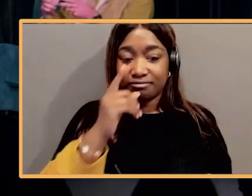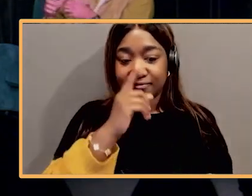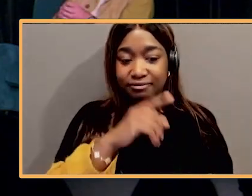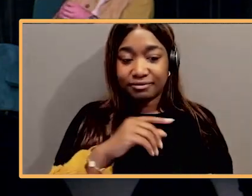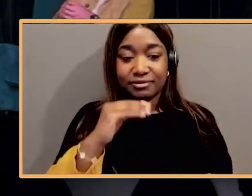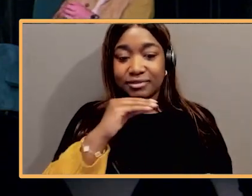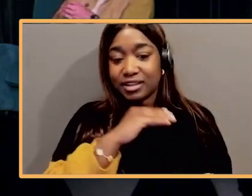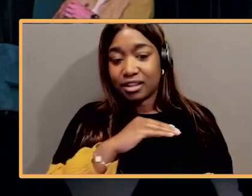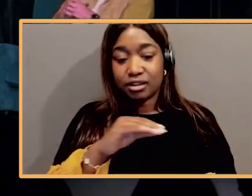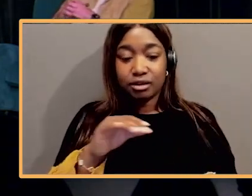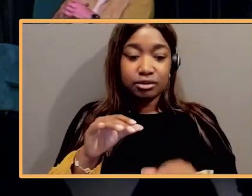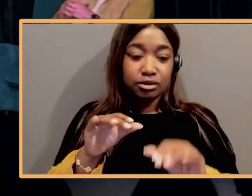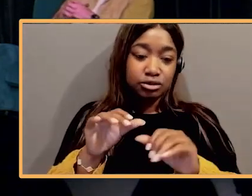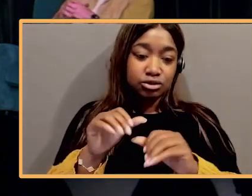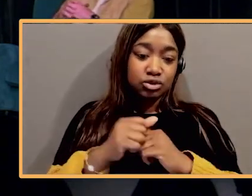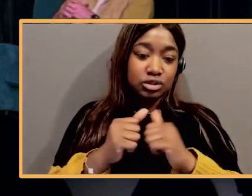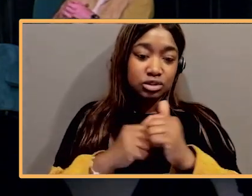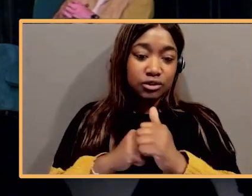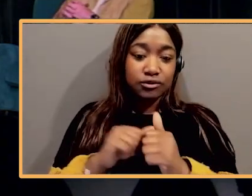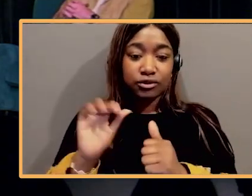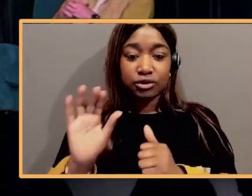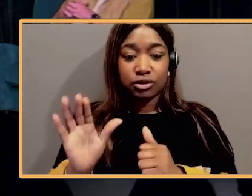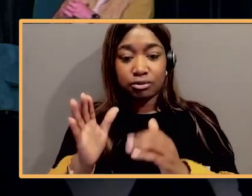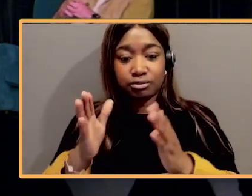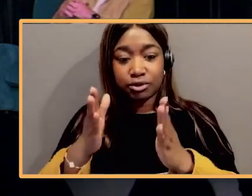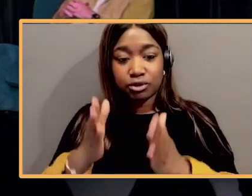self-contained individual is farcical.